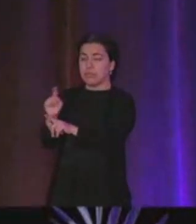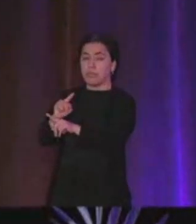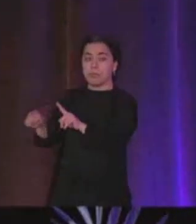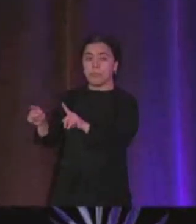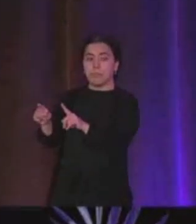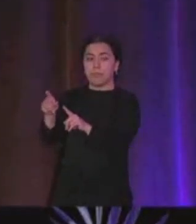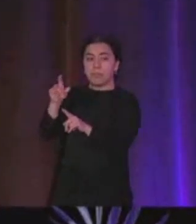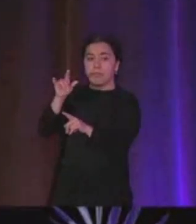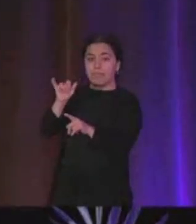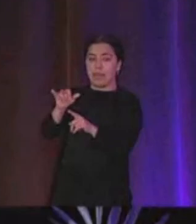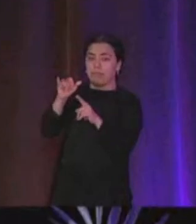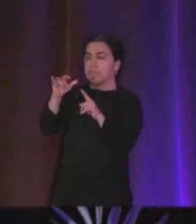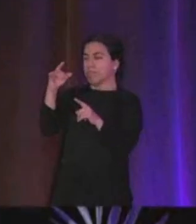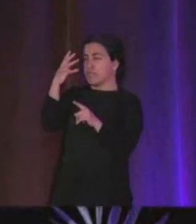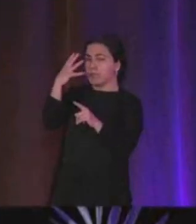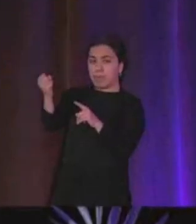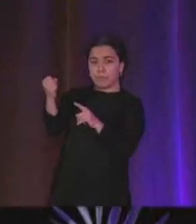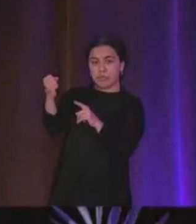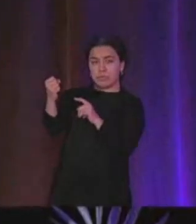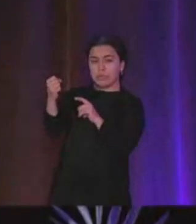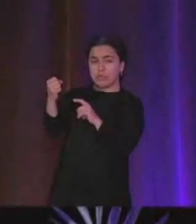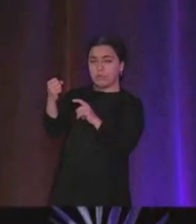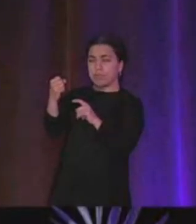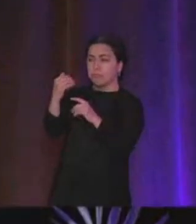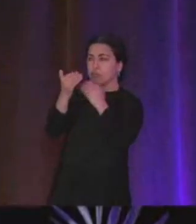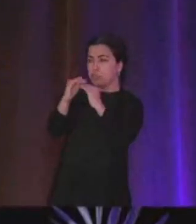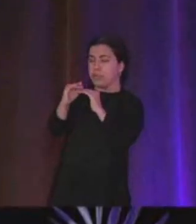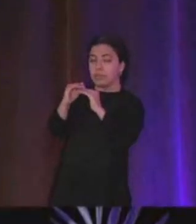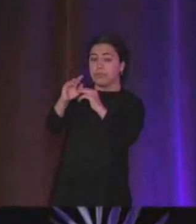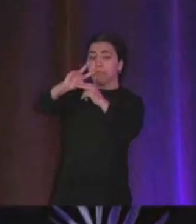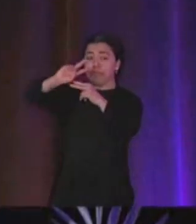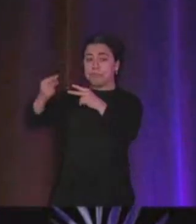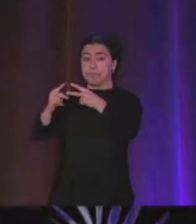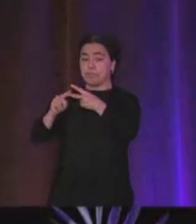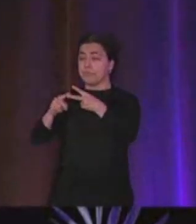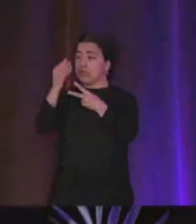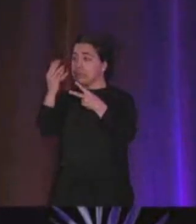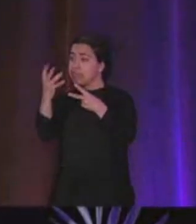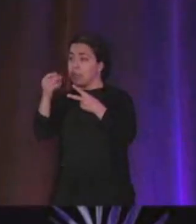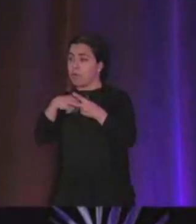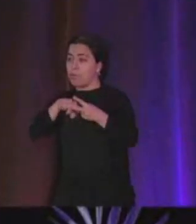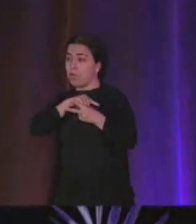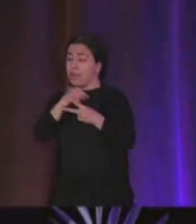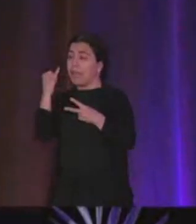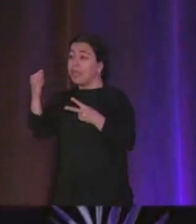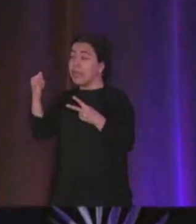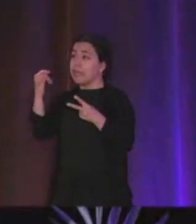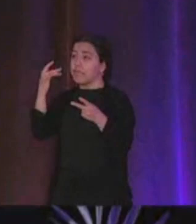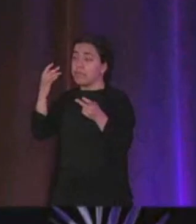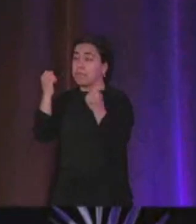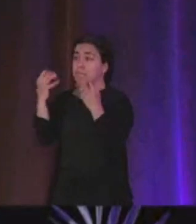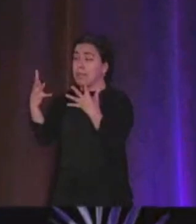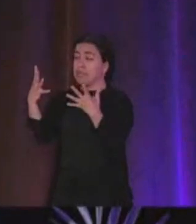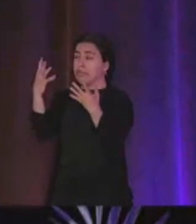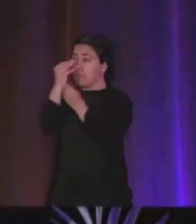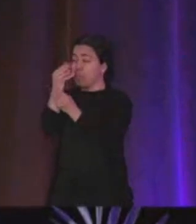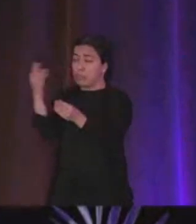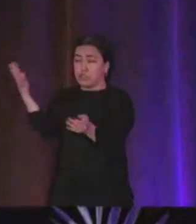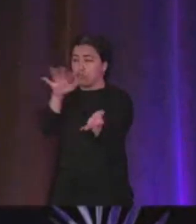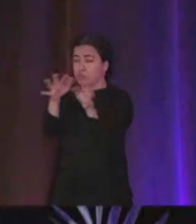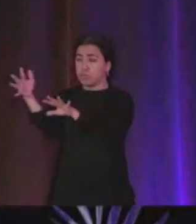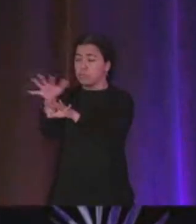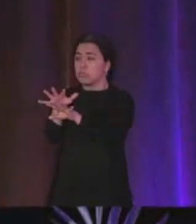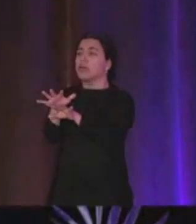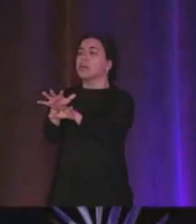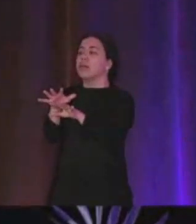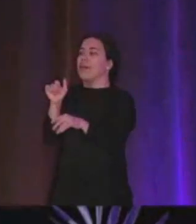next challenge. If the edge devices are producing low quality or / noisy data, so AI algorithms in a nutshell